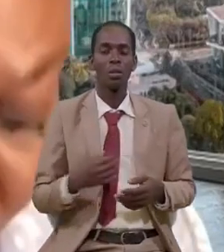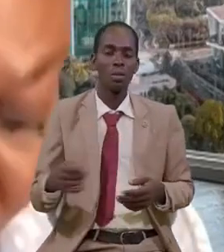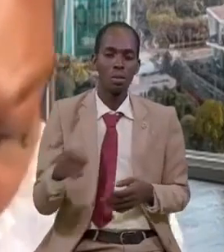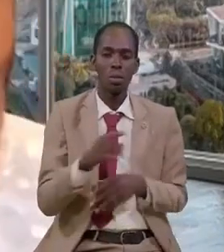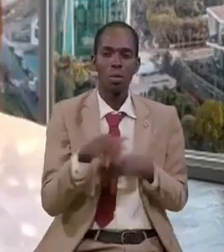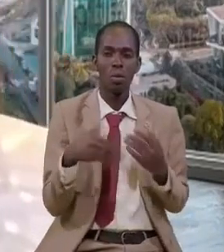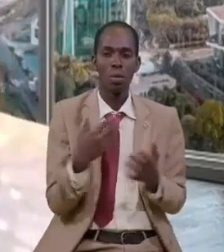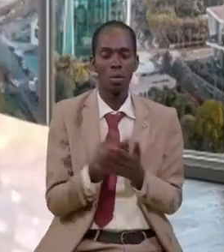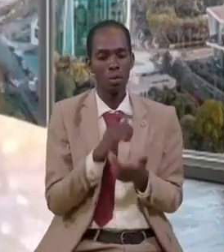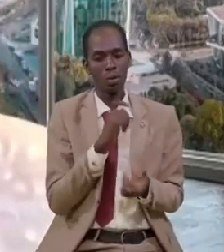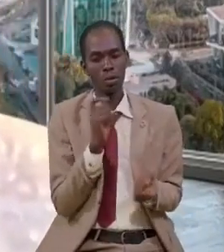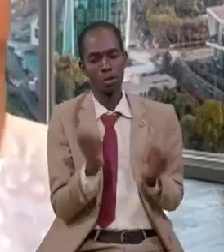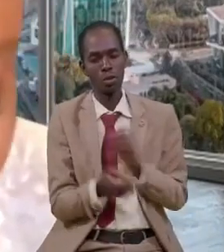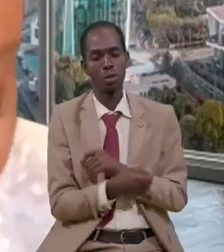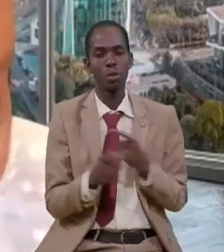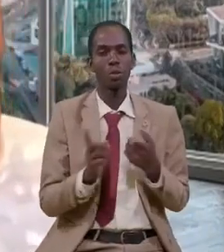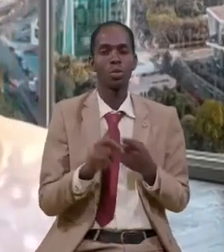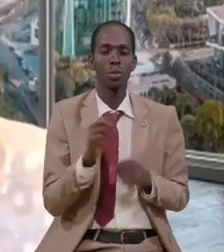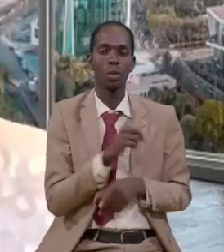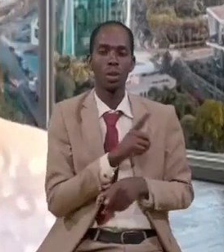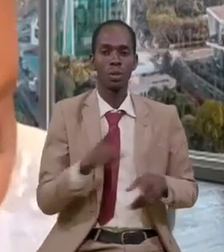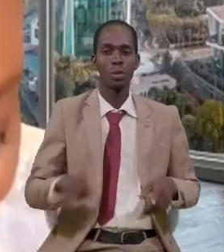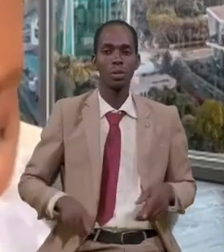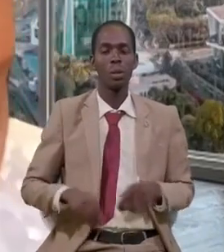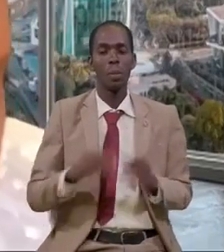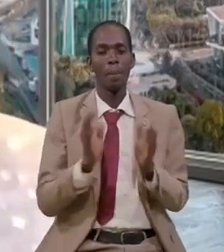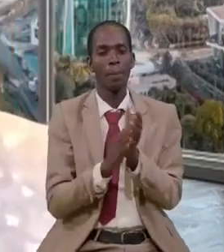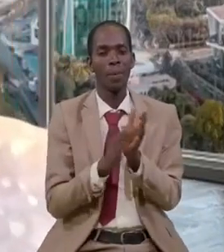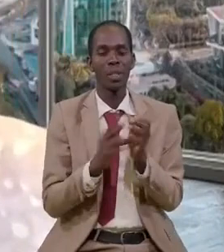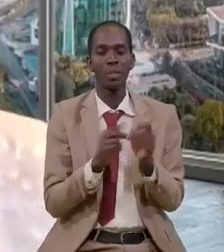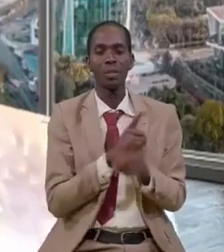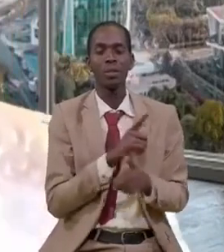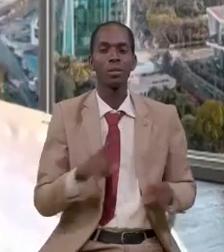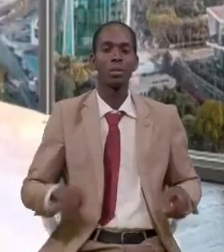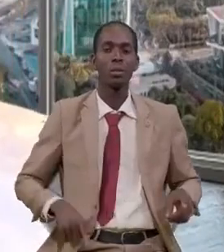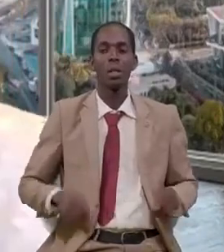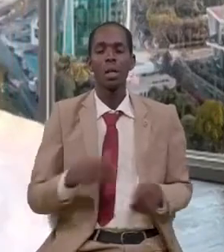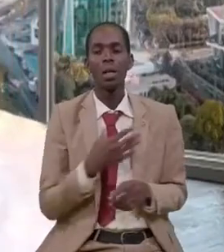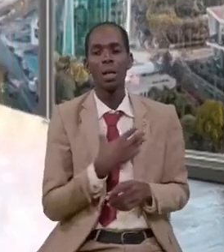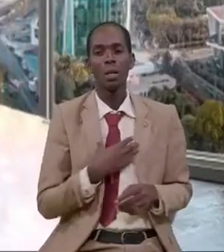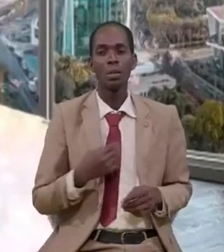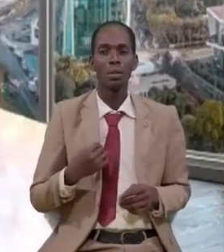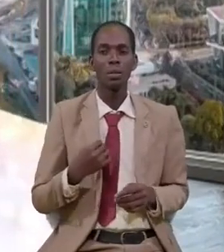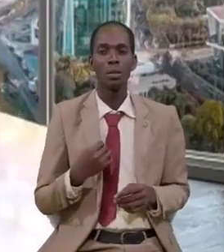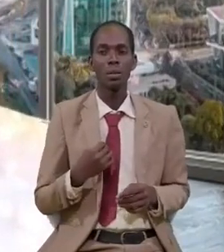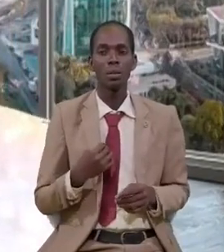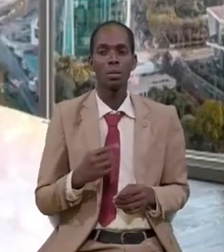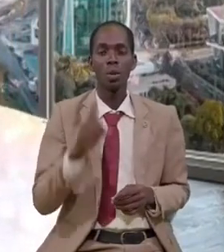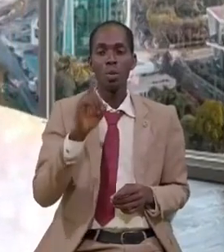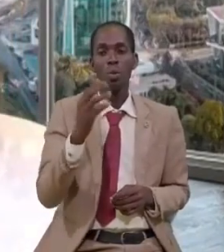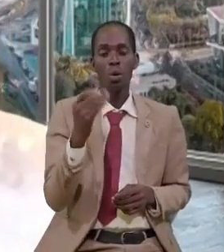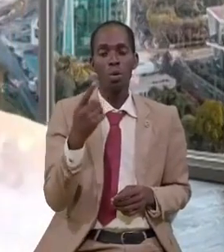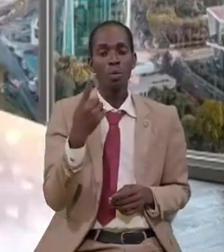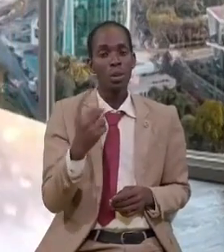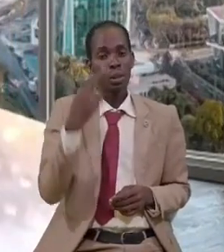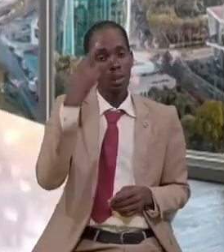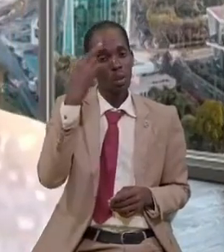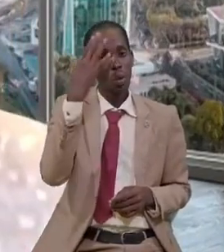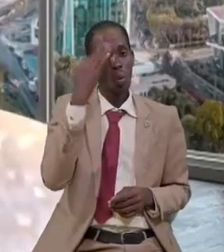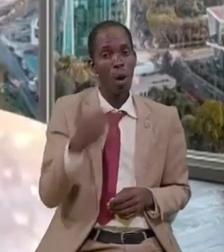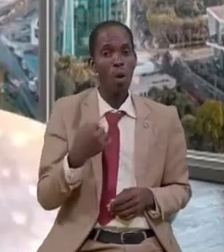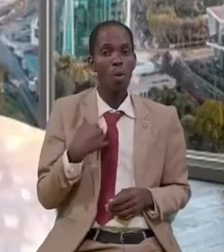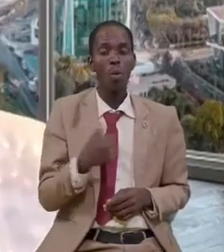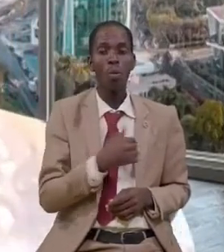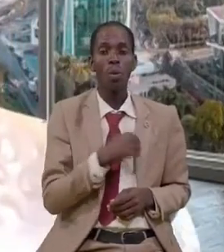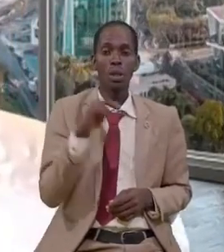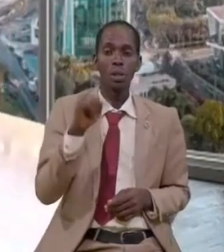the Lord. Hallelujah. Praise the Lord. And one of the reasons why we really have to make sure that